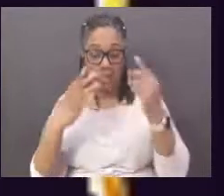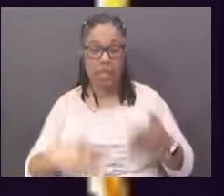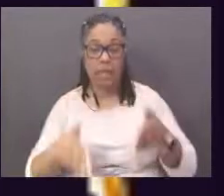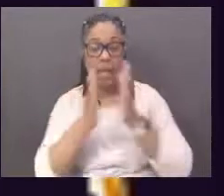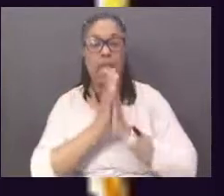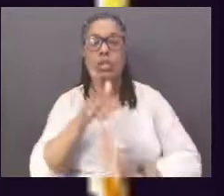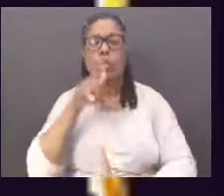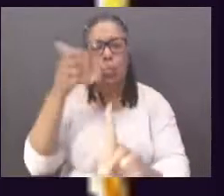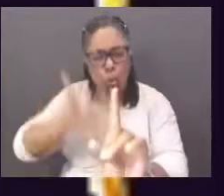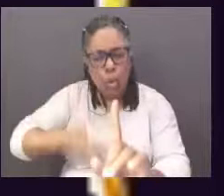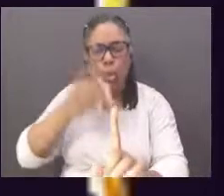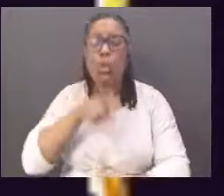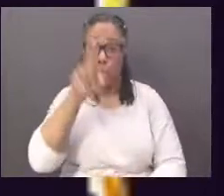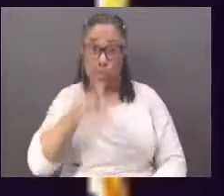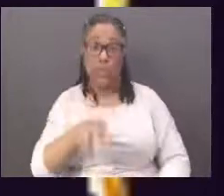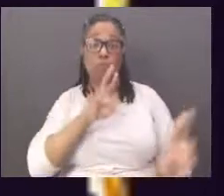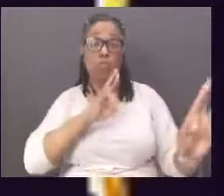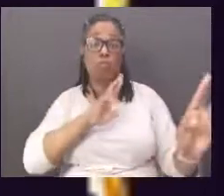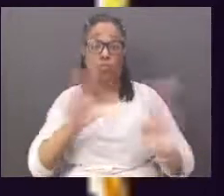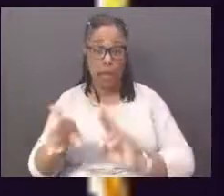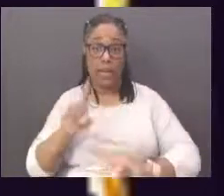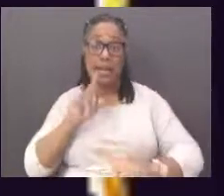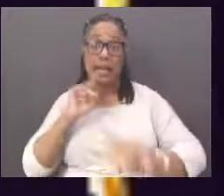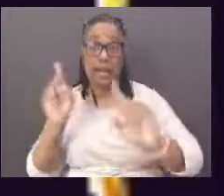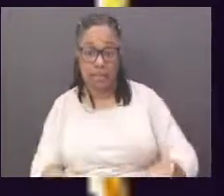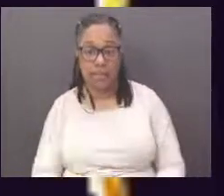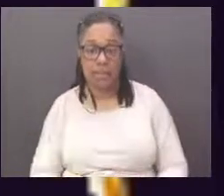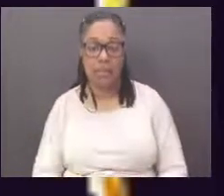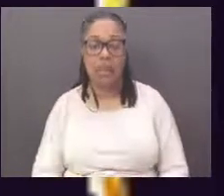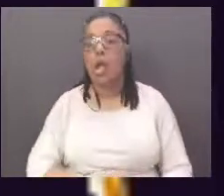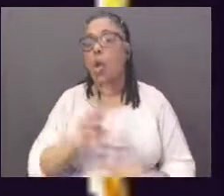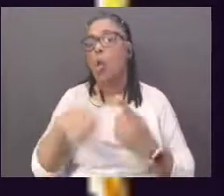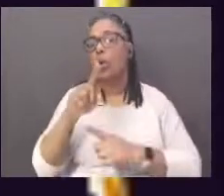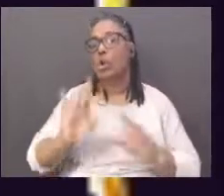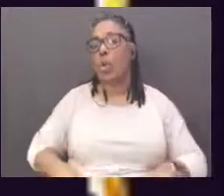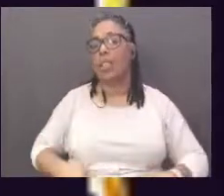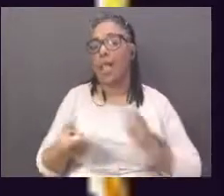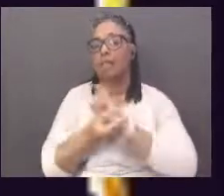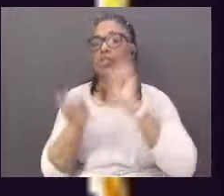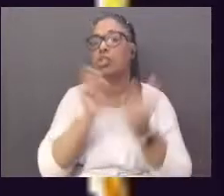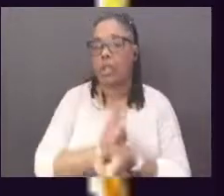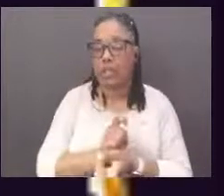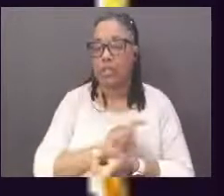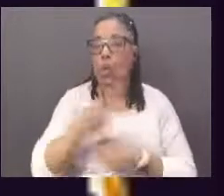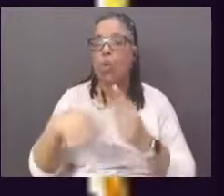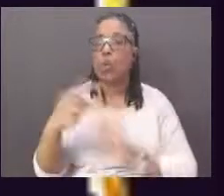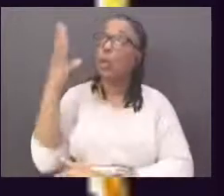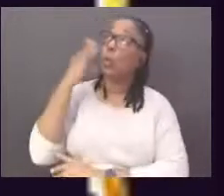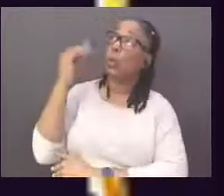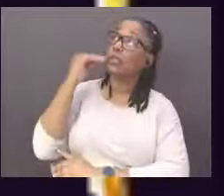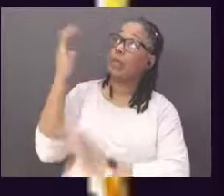Make no mistake, the moment you have a life-changing encounter with Jesus, the devil